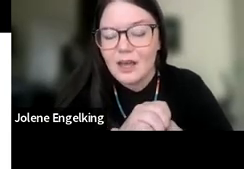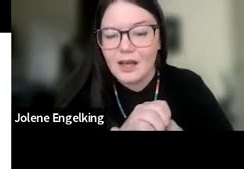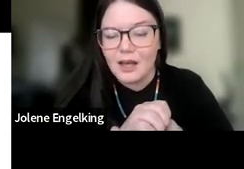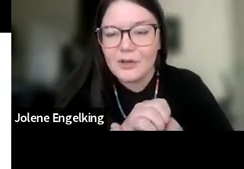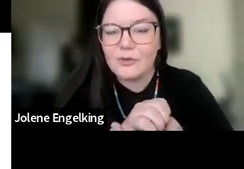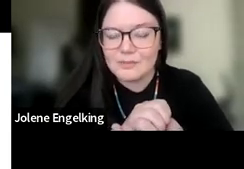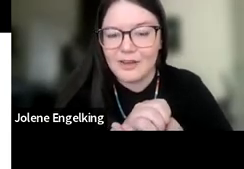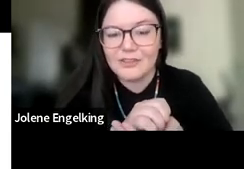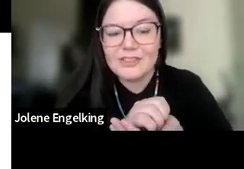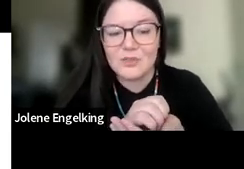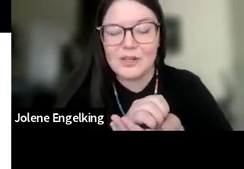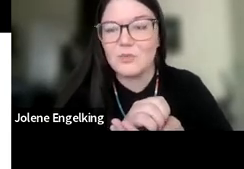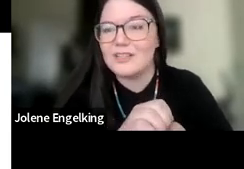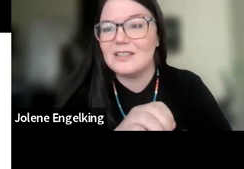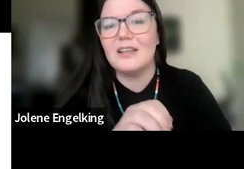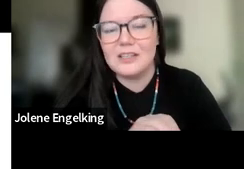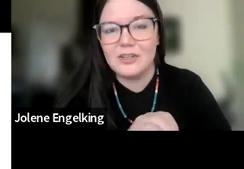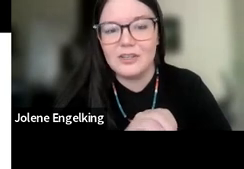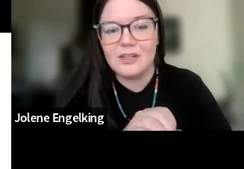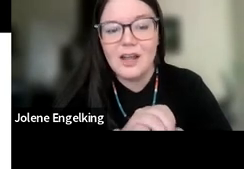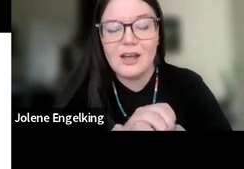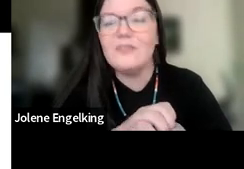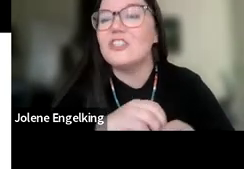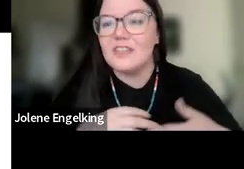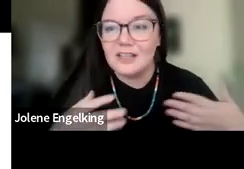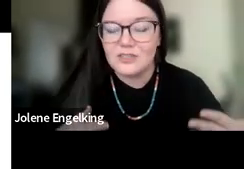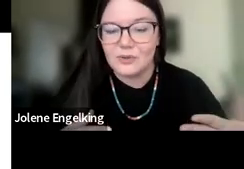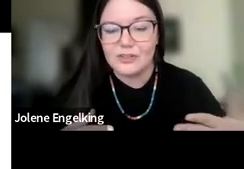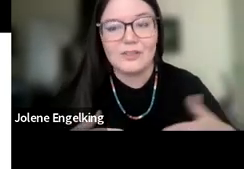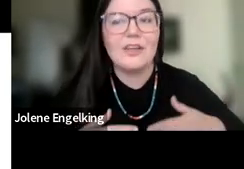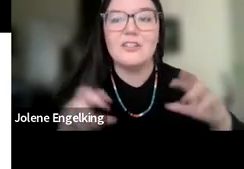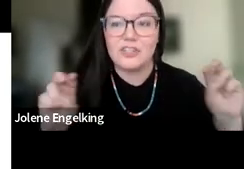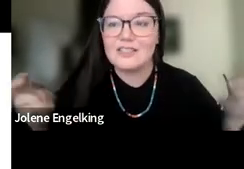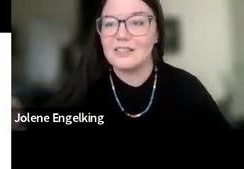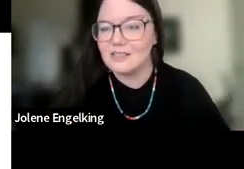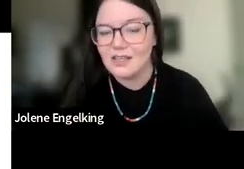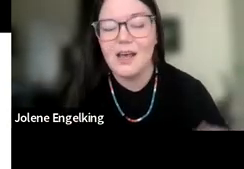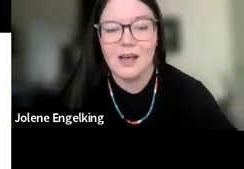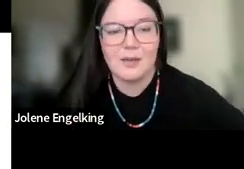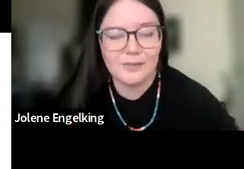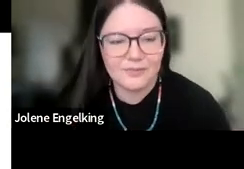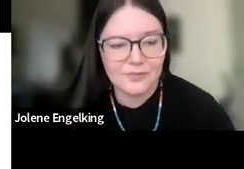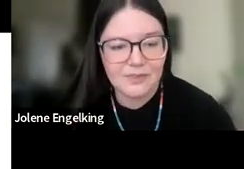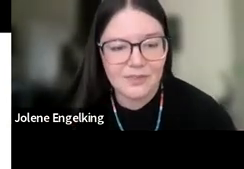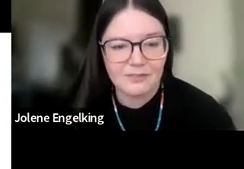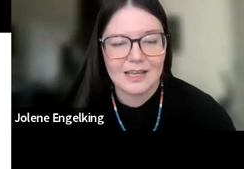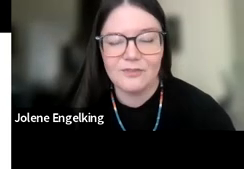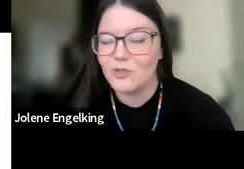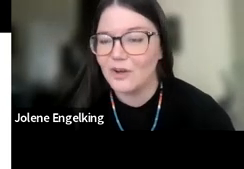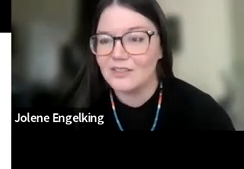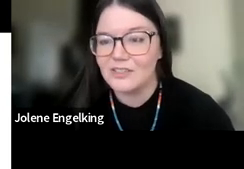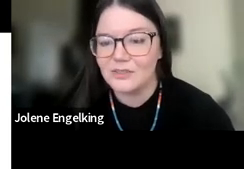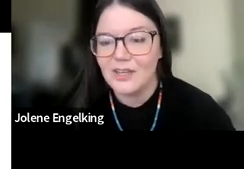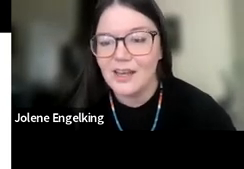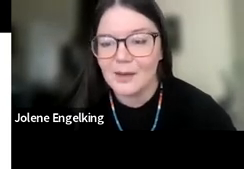certain responders, as well as what is the likelihood of achieving any sort of justice, if that's how